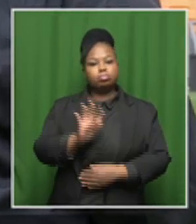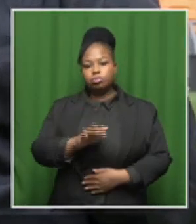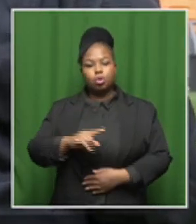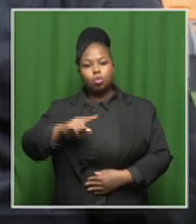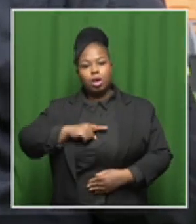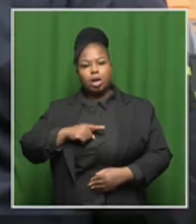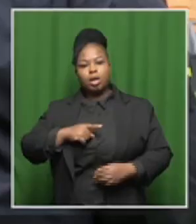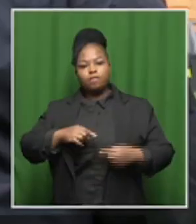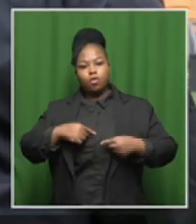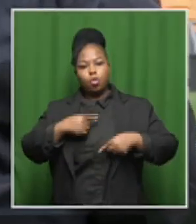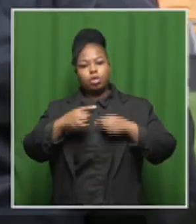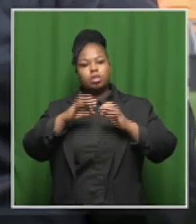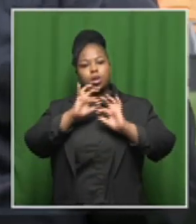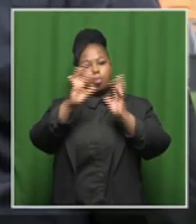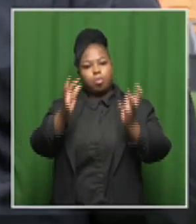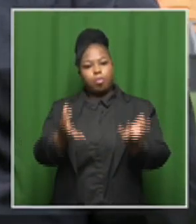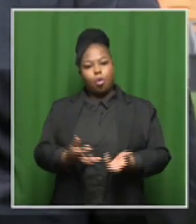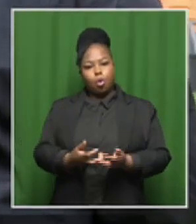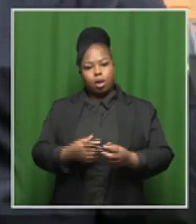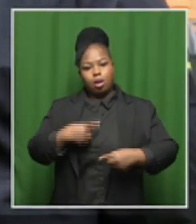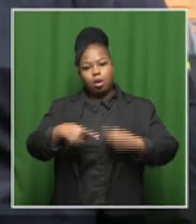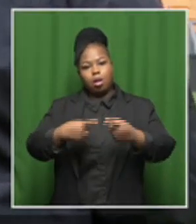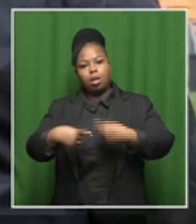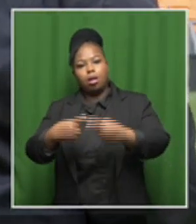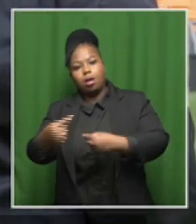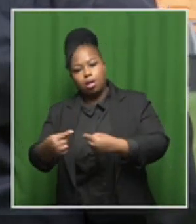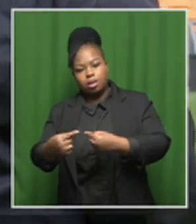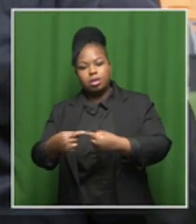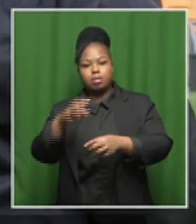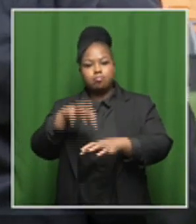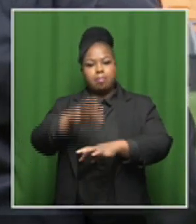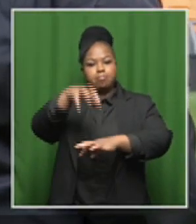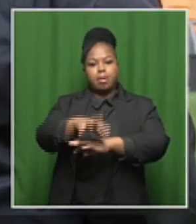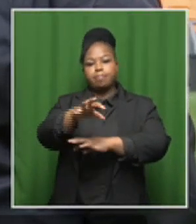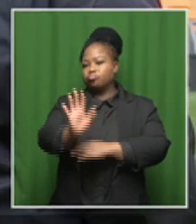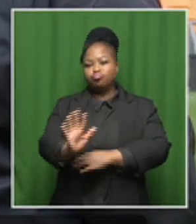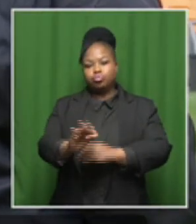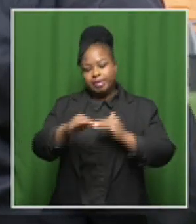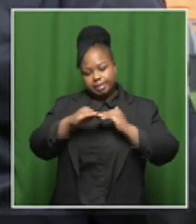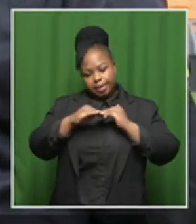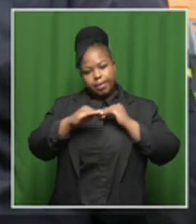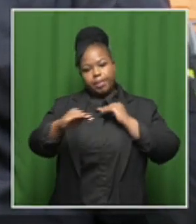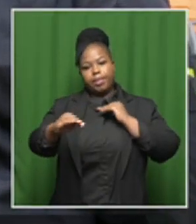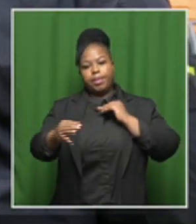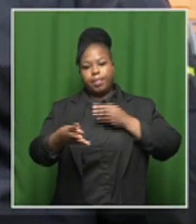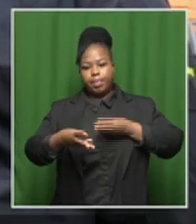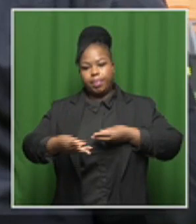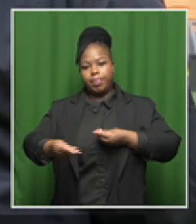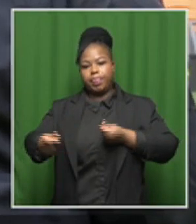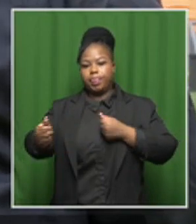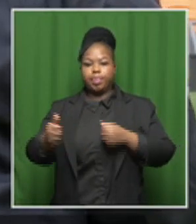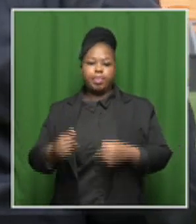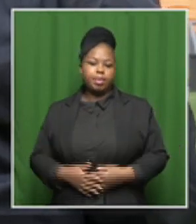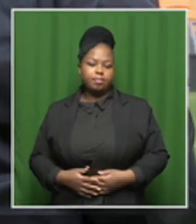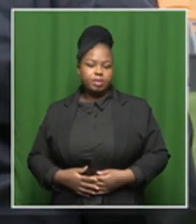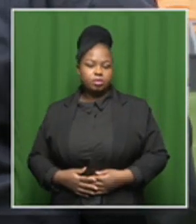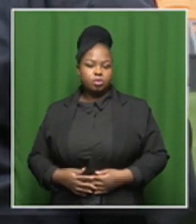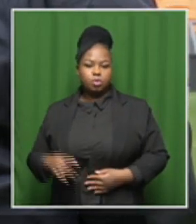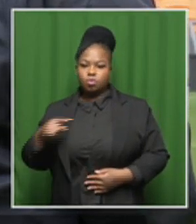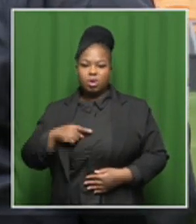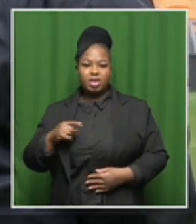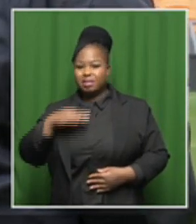rolling. Now that's why we sent out the press release. The pitch won't be a